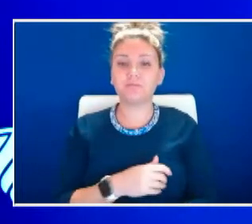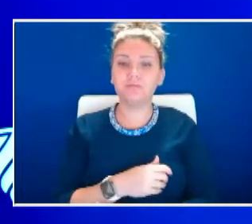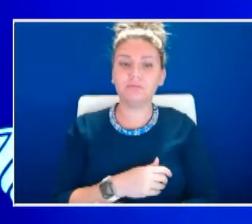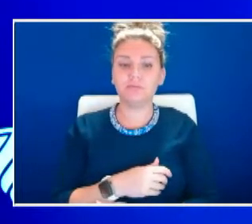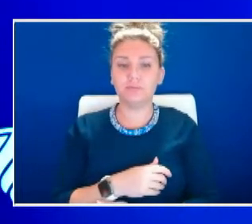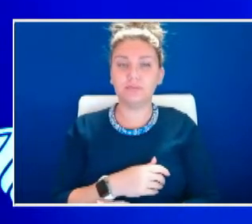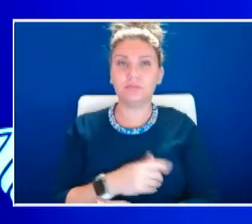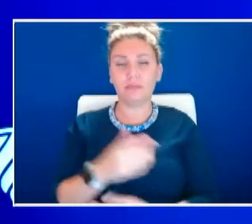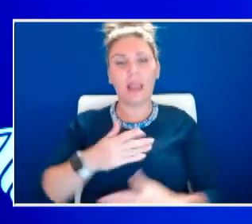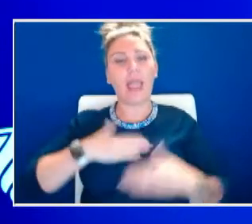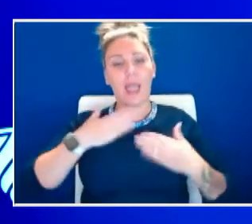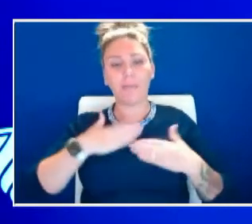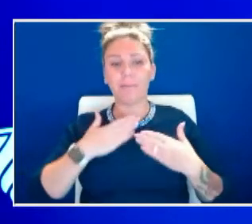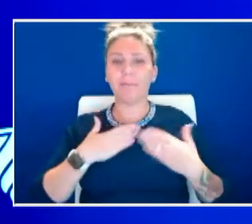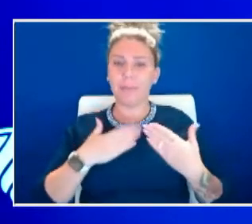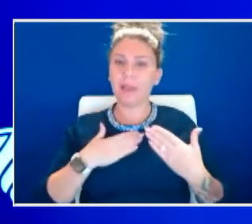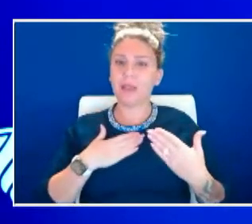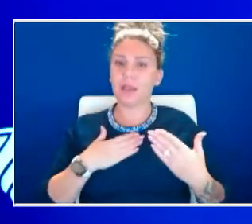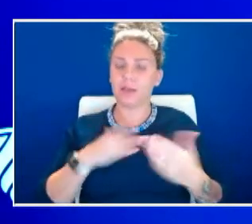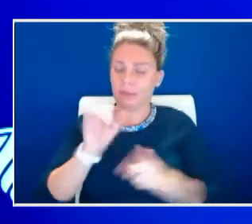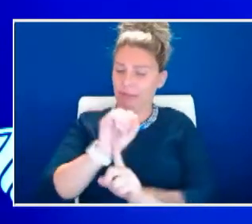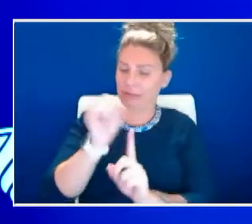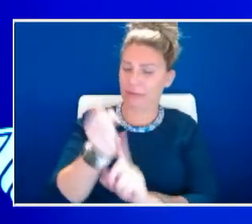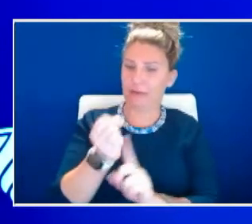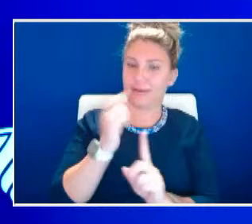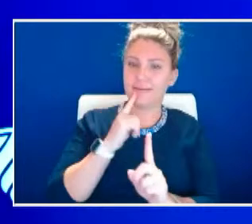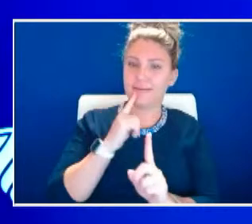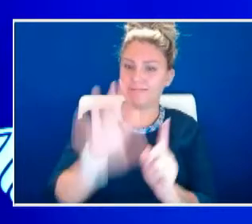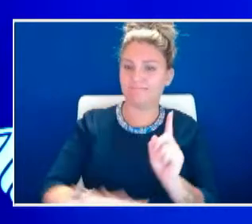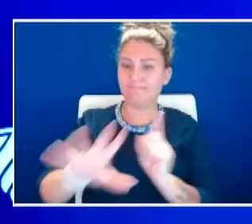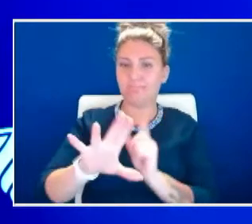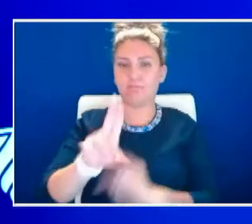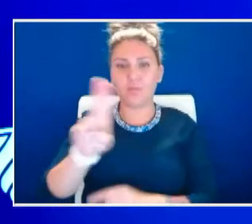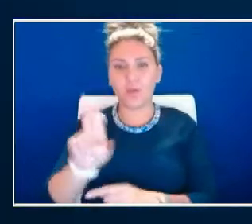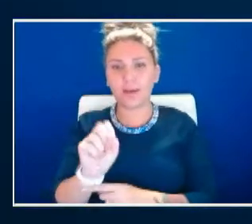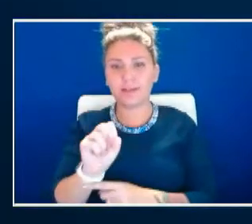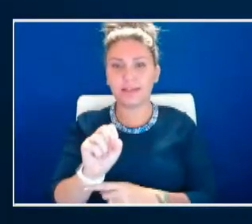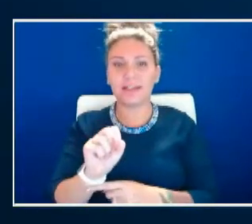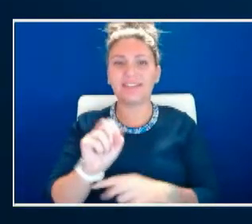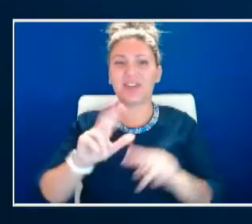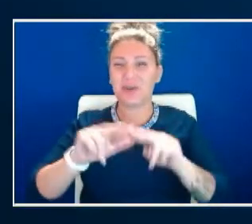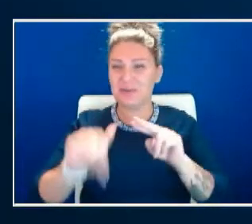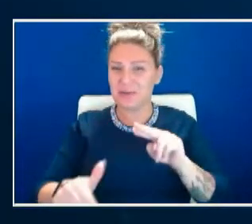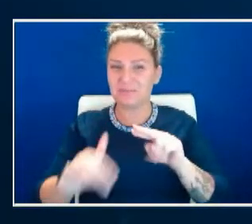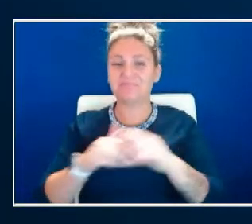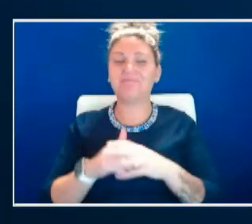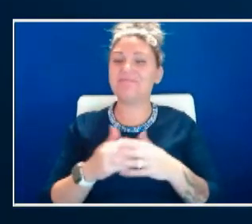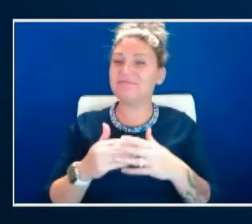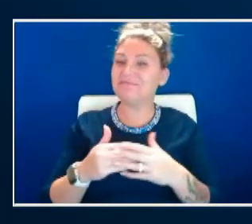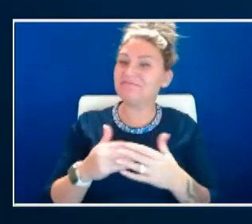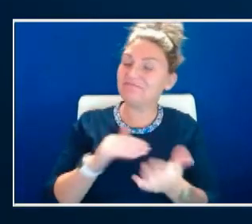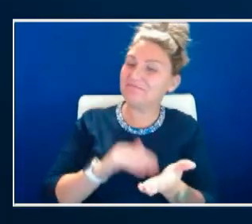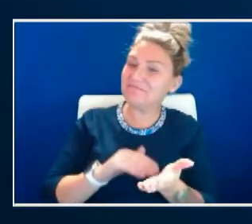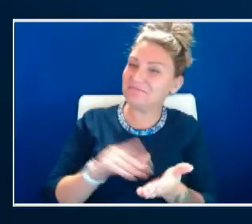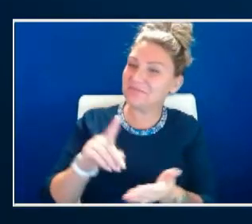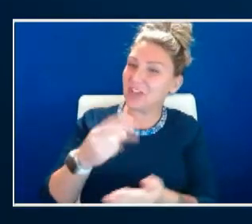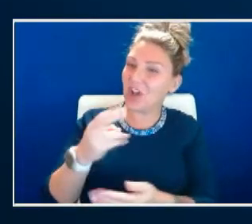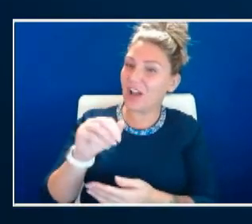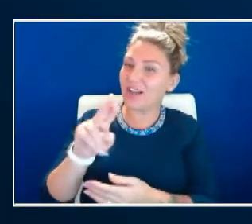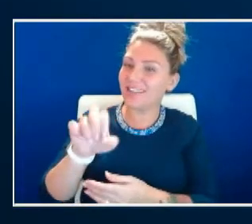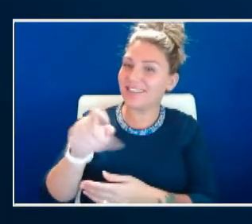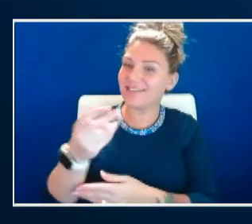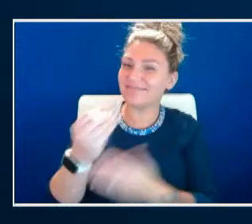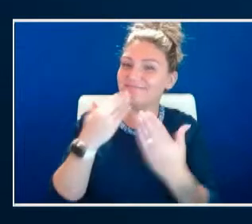happy that the cases around the United States are decreasing. Dr. Hawkinson, thank you so much. Do we have any reporters on the line today?